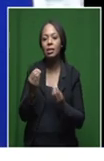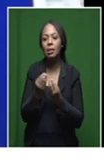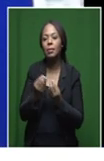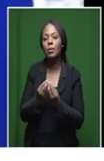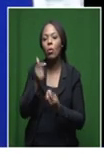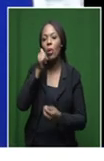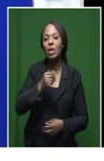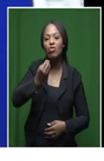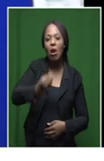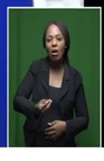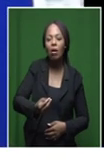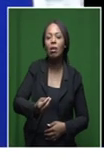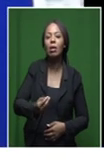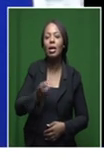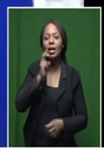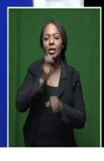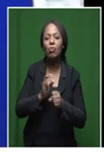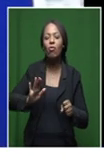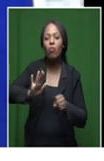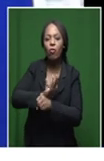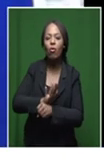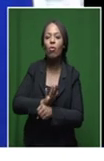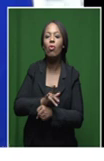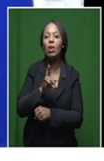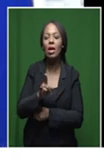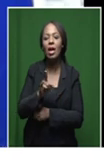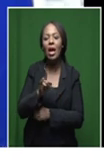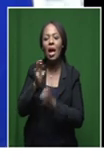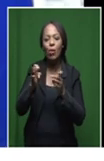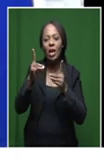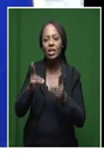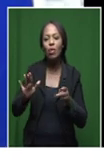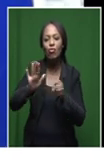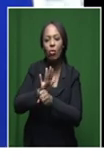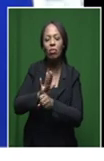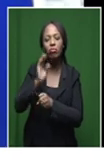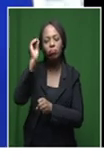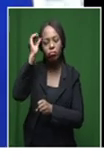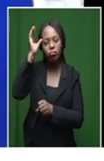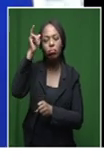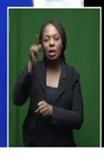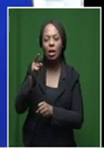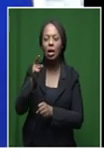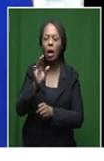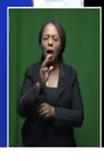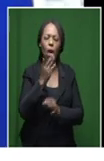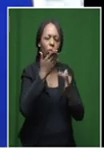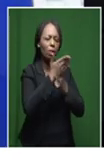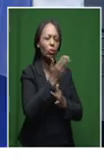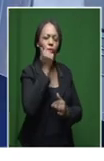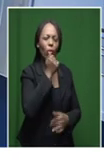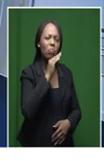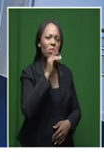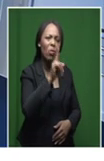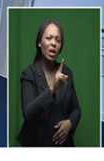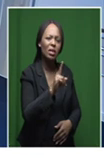you're younger, you have to reach your full educational potential just to strengthen your cognitive reserve. Sorry, what does then that when mean? You get on what to does